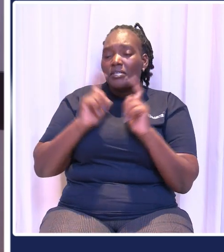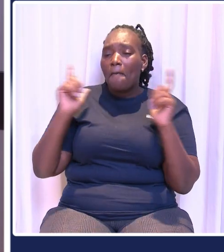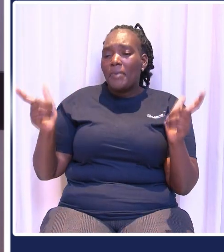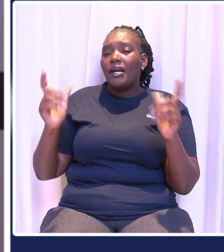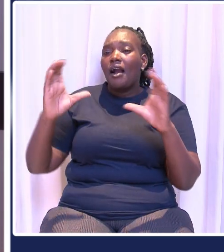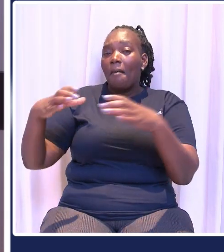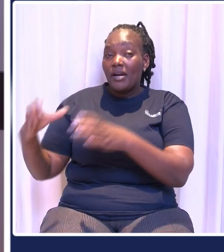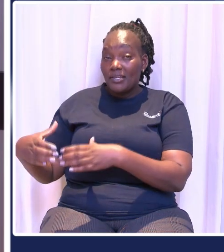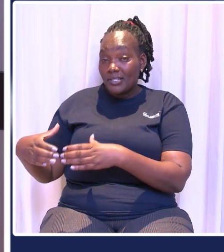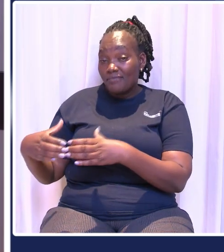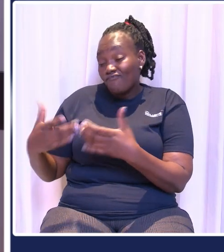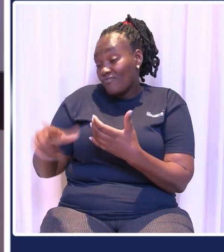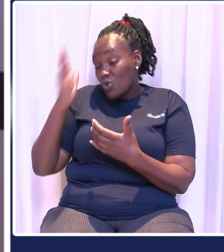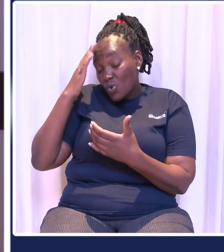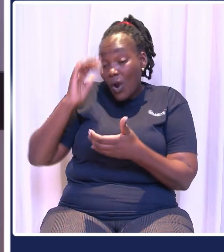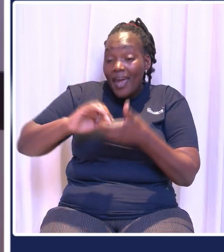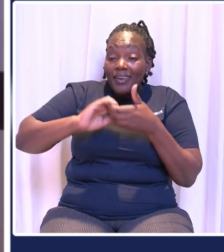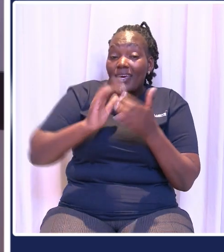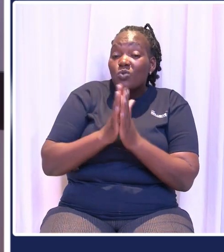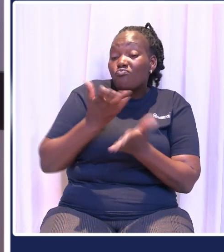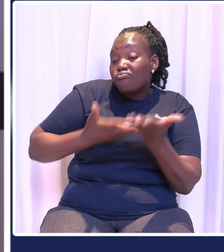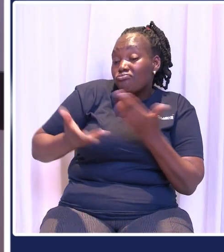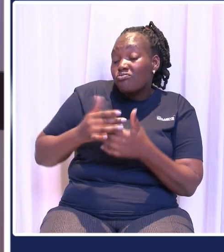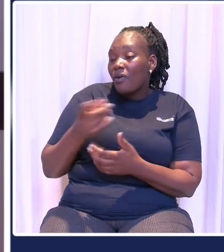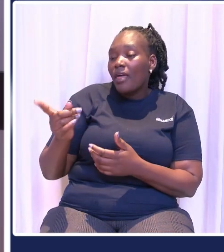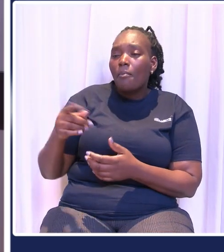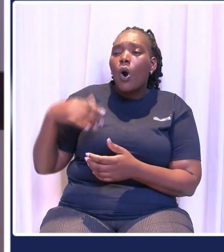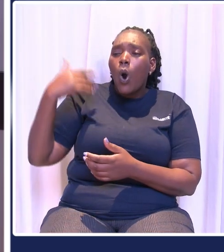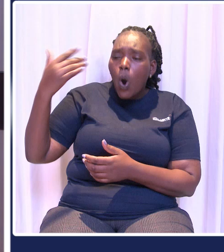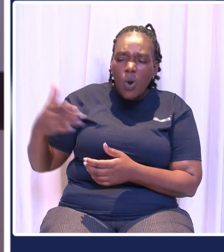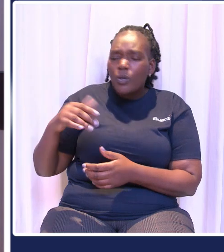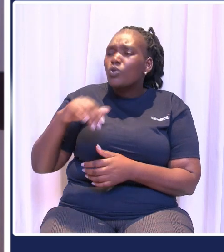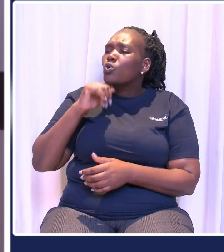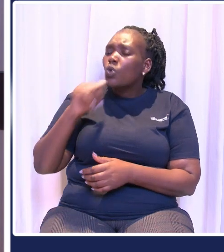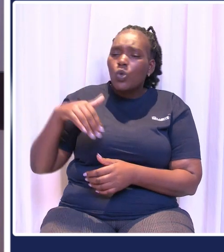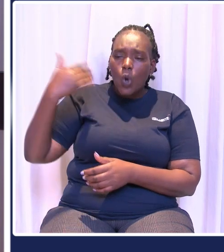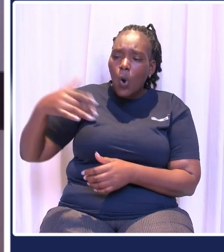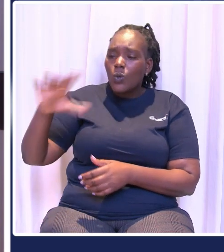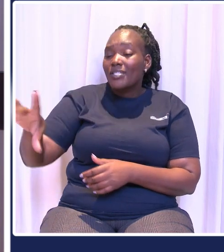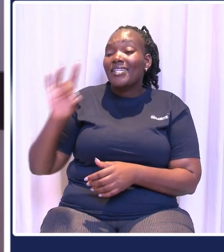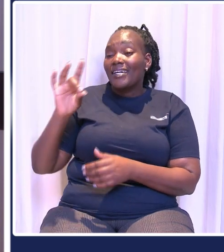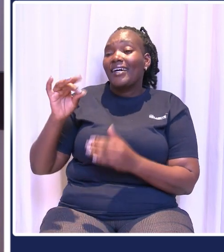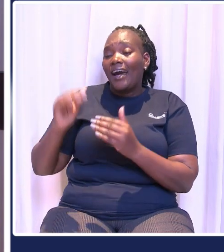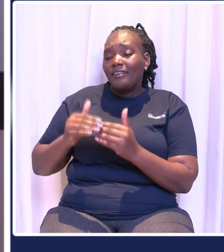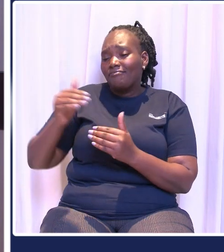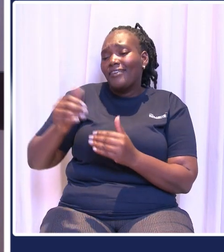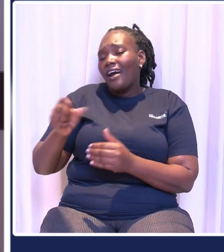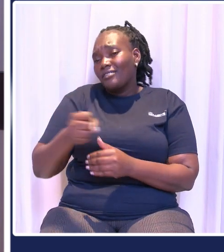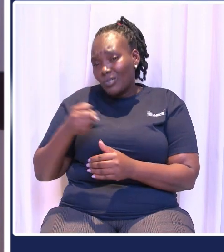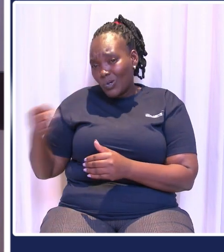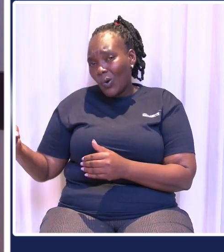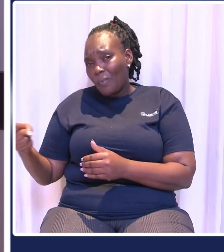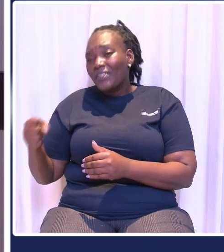companies, engage with them. But you don't always, and this is the thing, you don't always have to take an axe to the door. Sometimes you